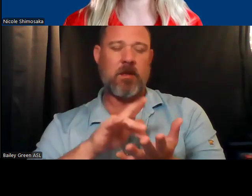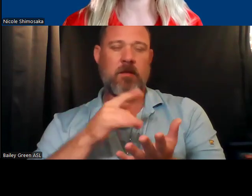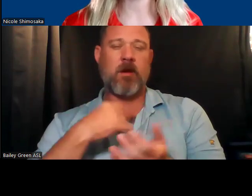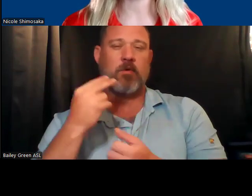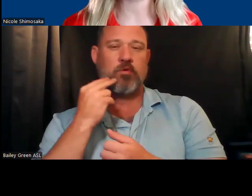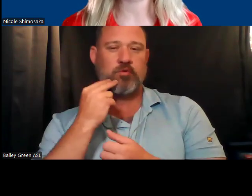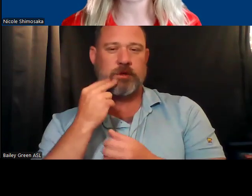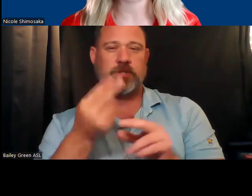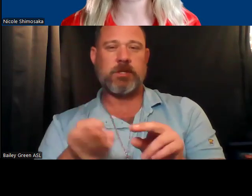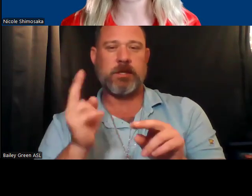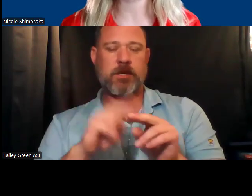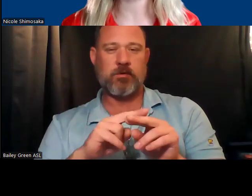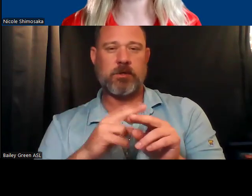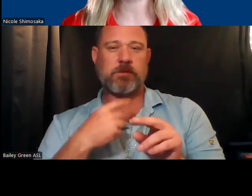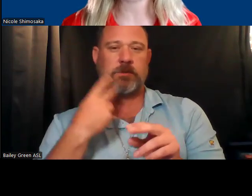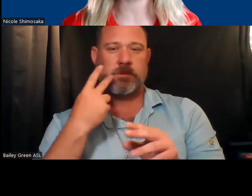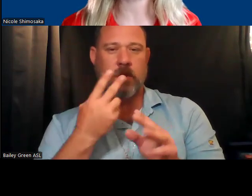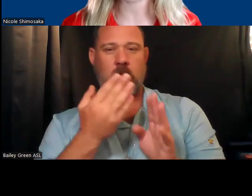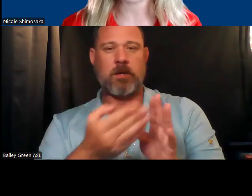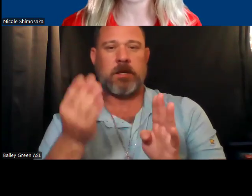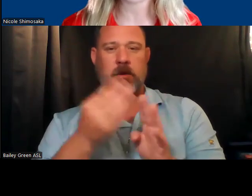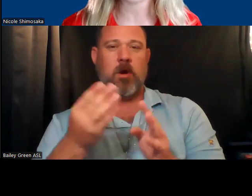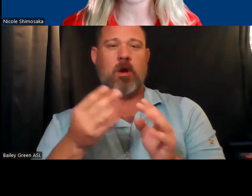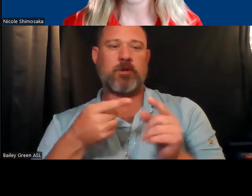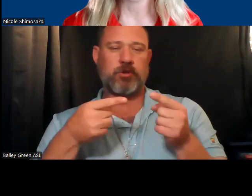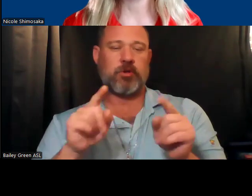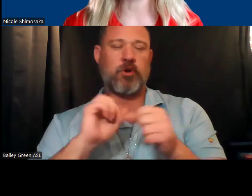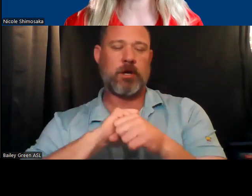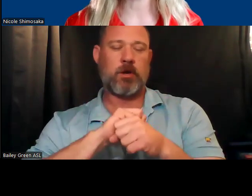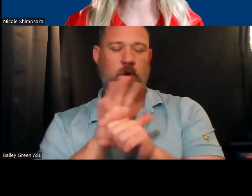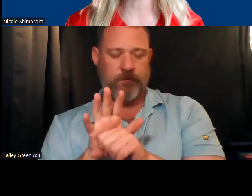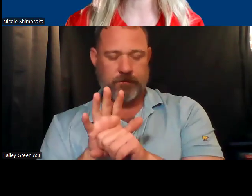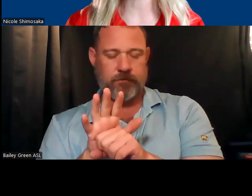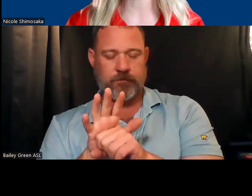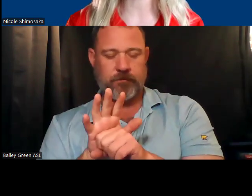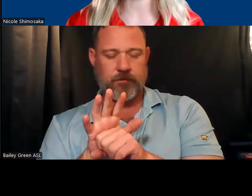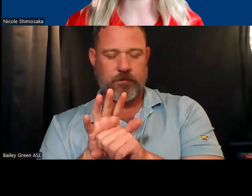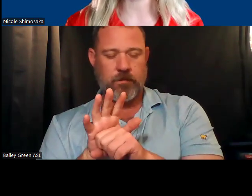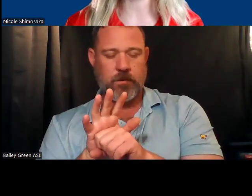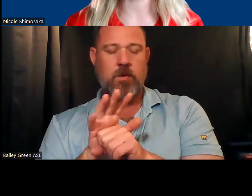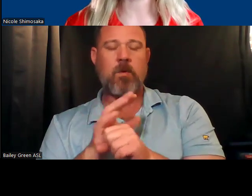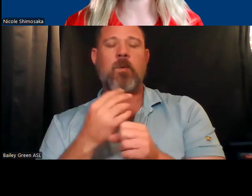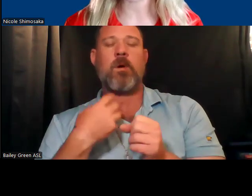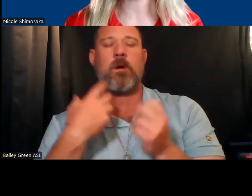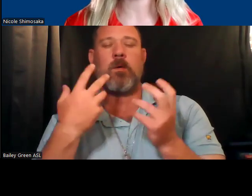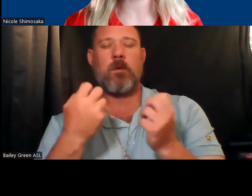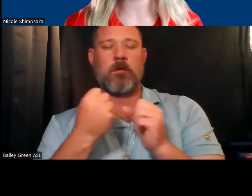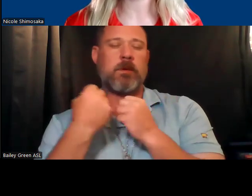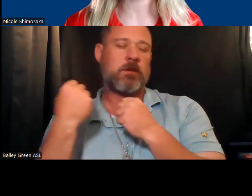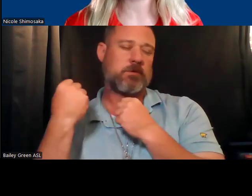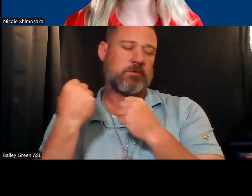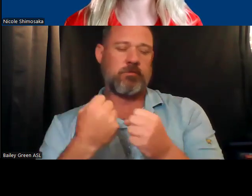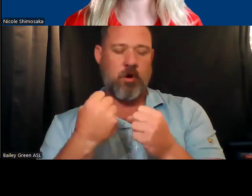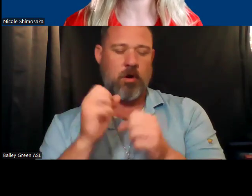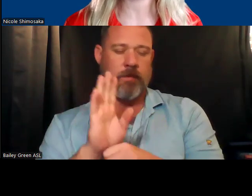nutrition increases that we saw year over year during COVID. We wanted to be sure that there was a strong baseline